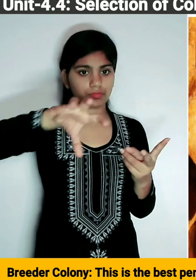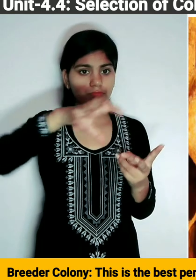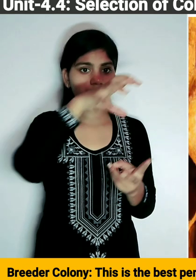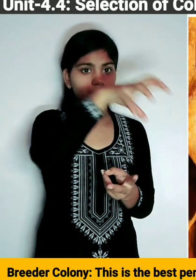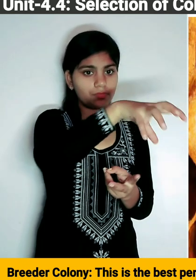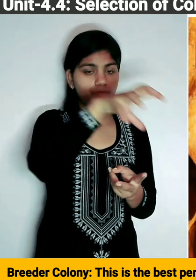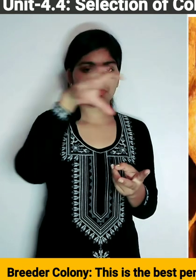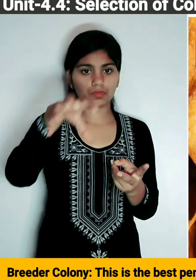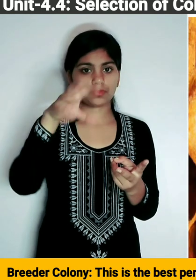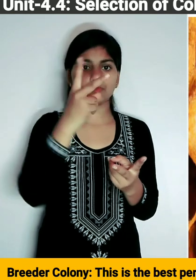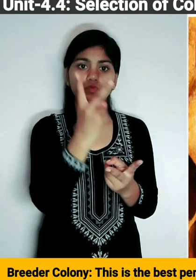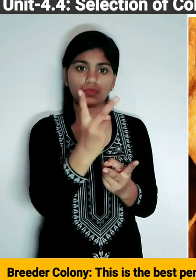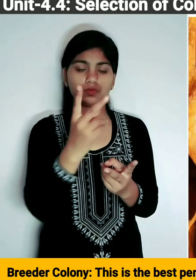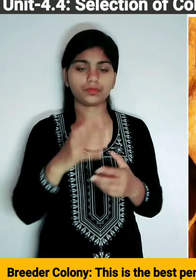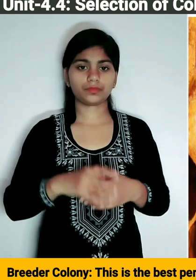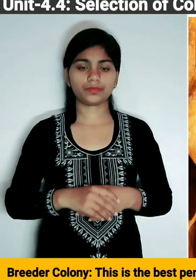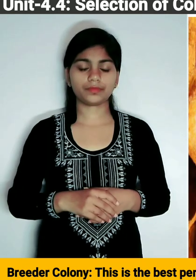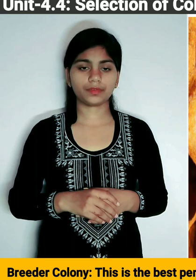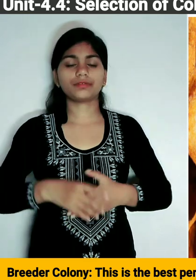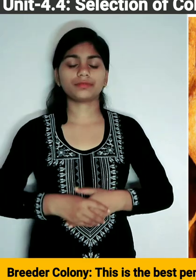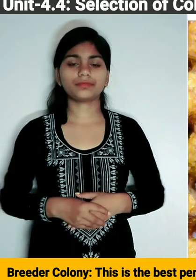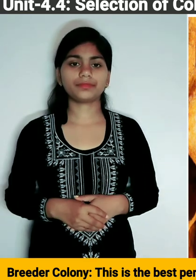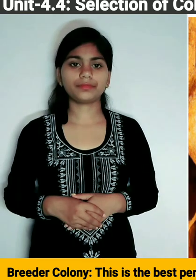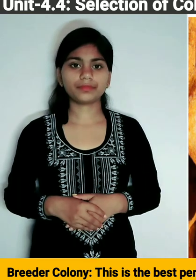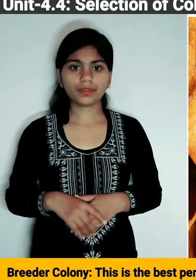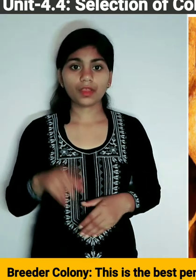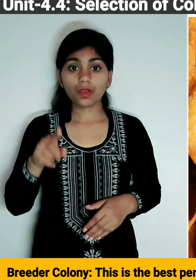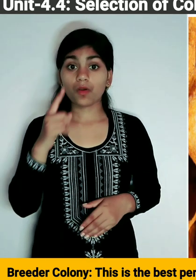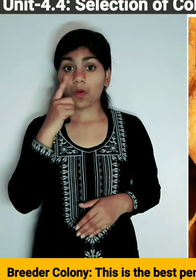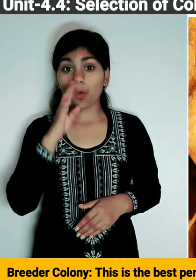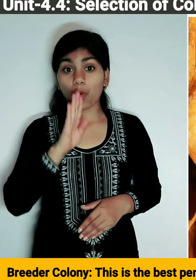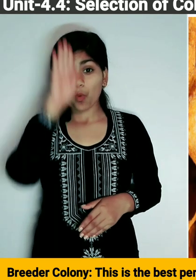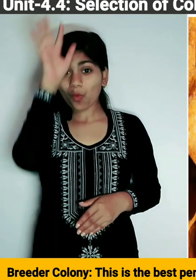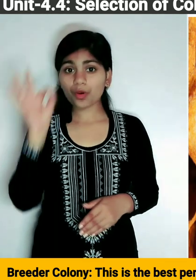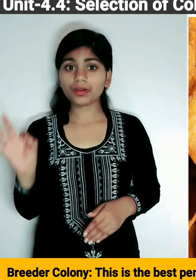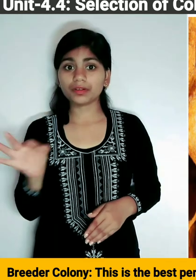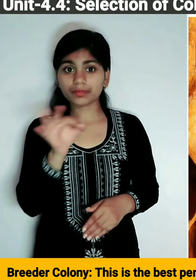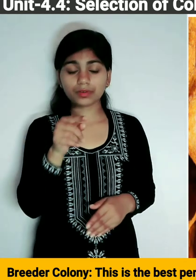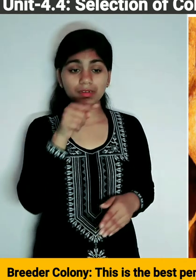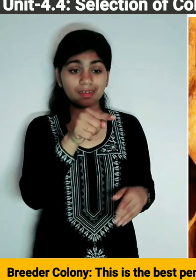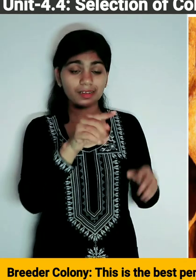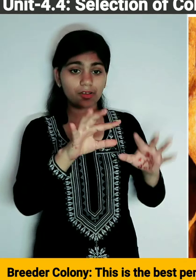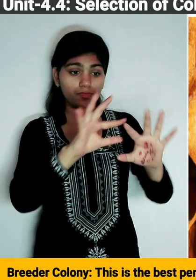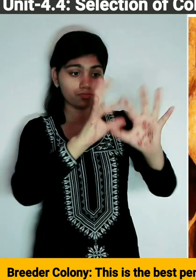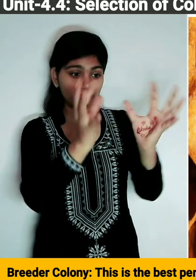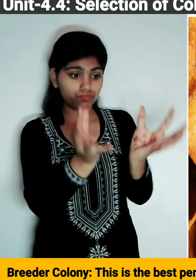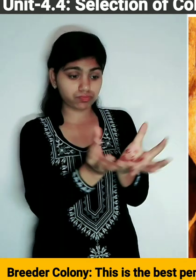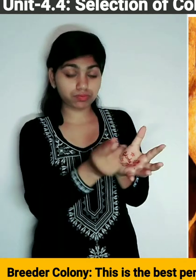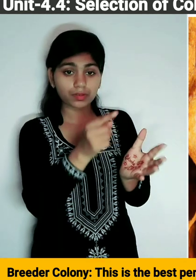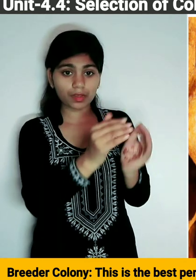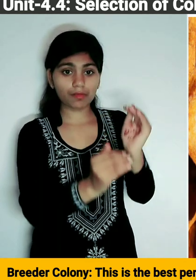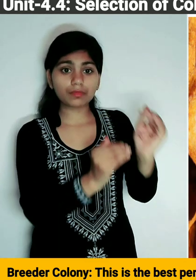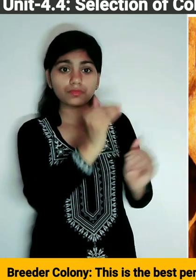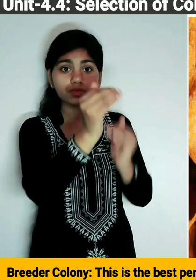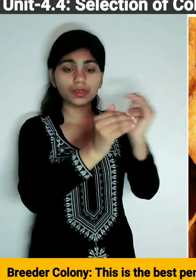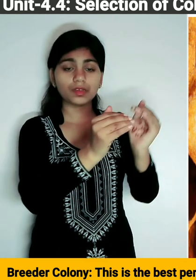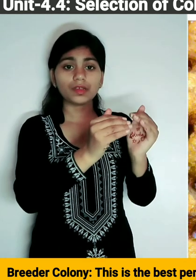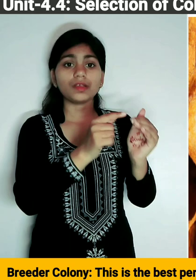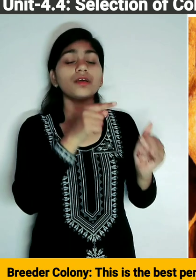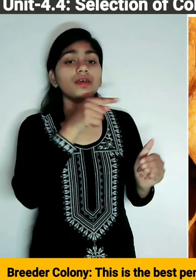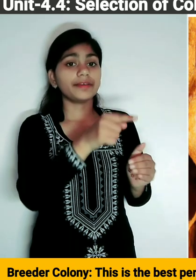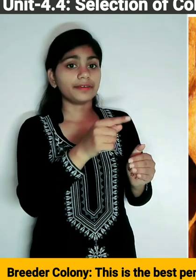vertical queen excluder in such a way that one compartment